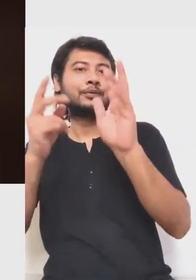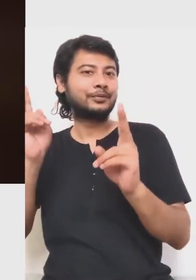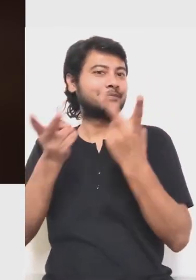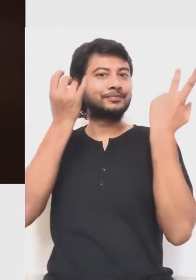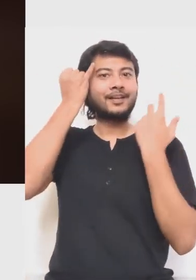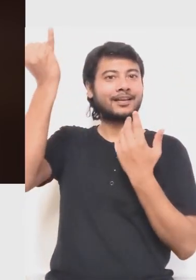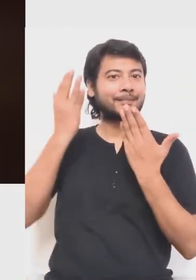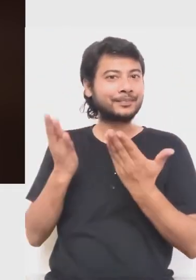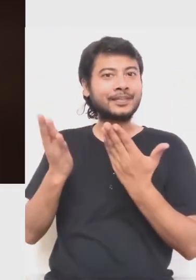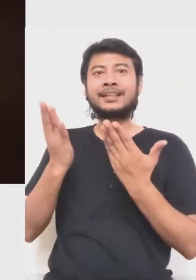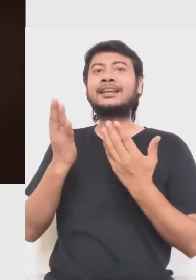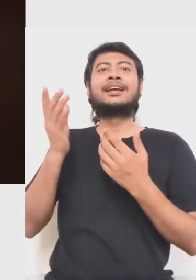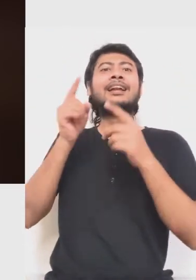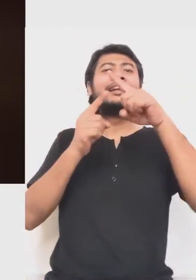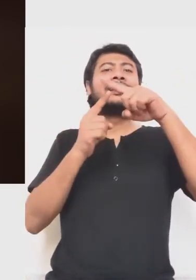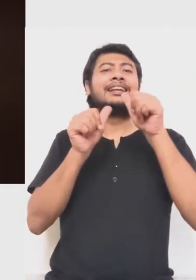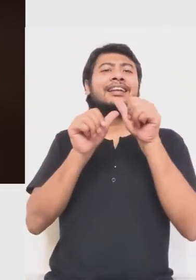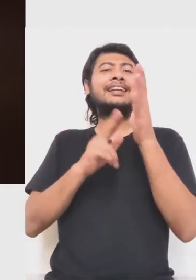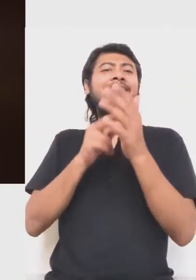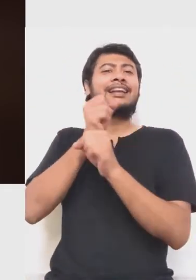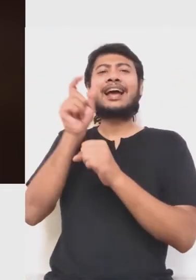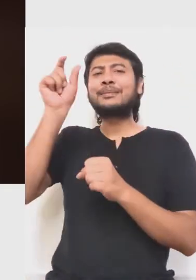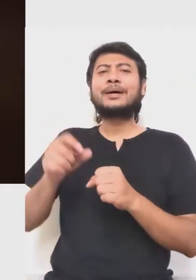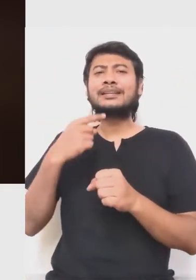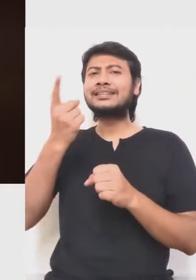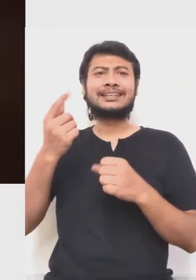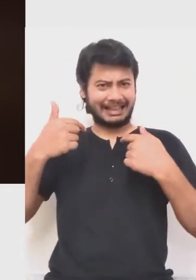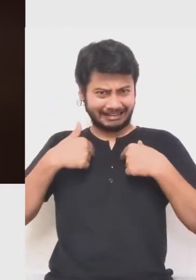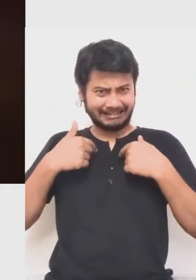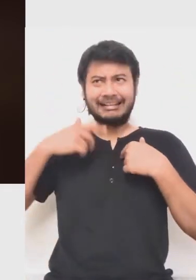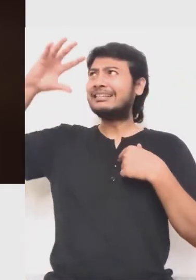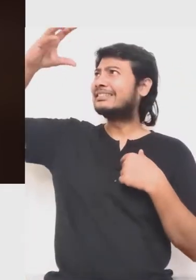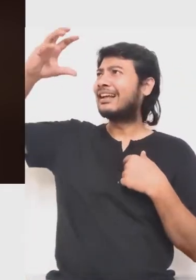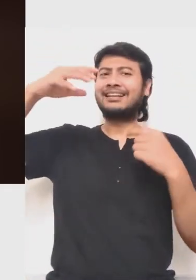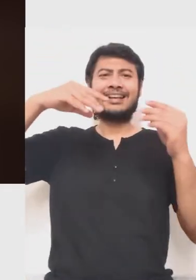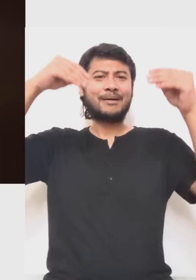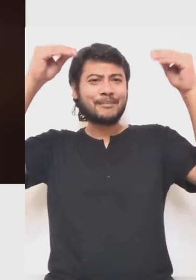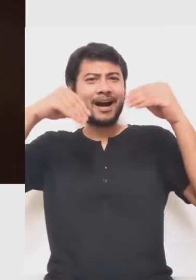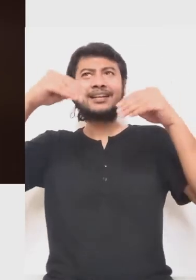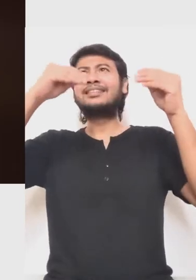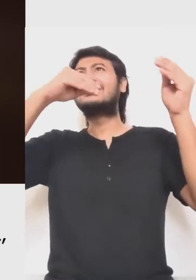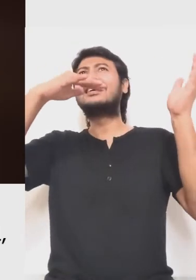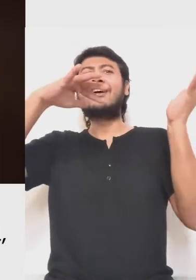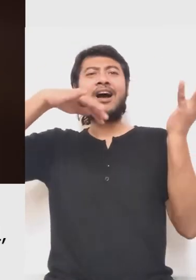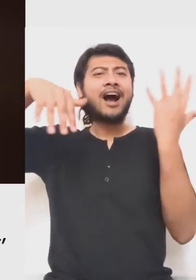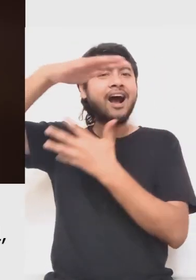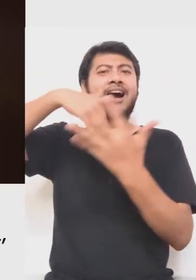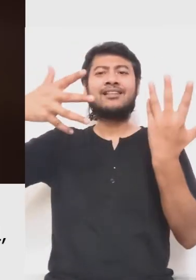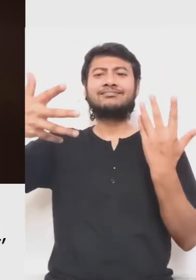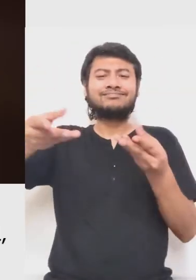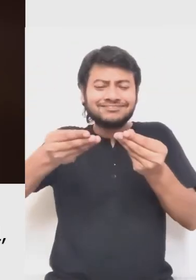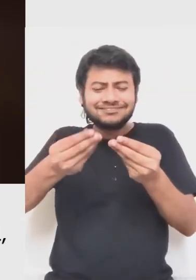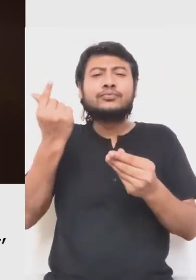preconceived ideas. I am not the master of my materials. I do not wish to control them. I am interested